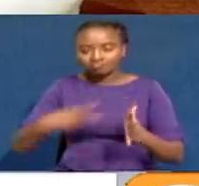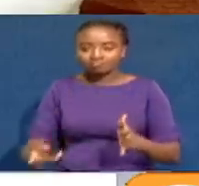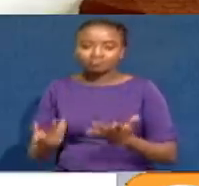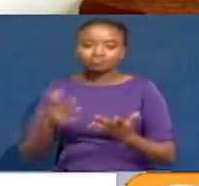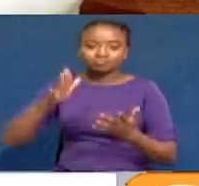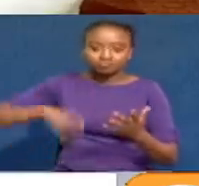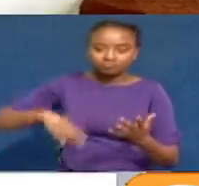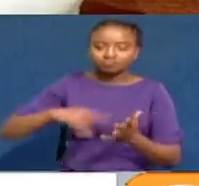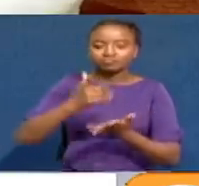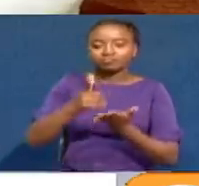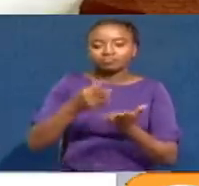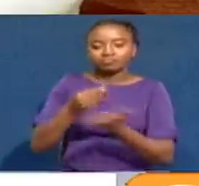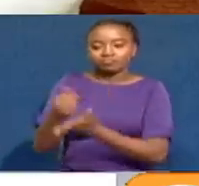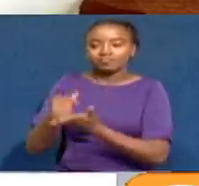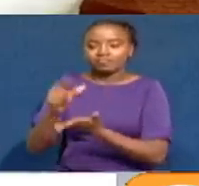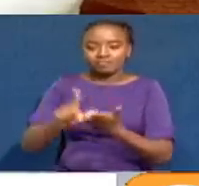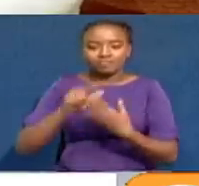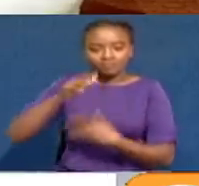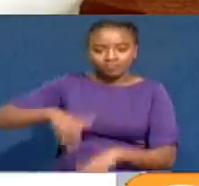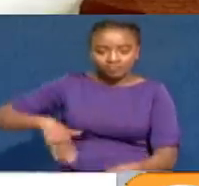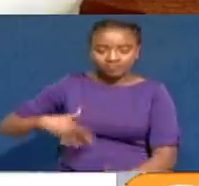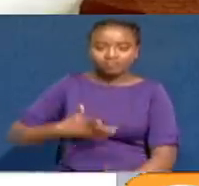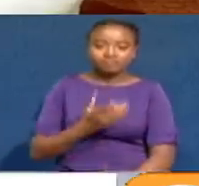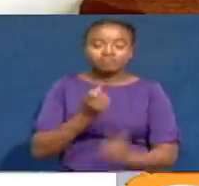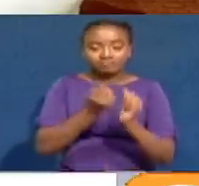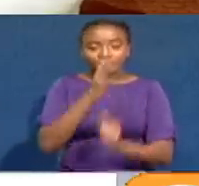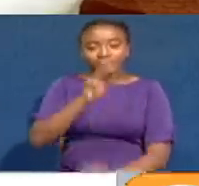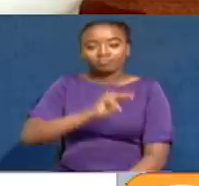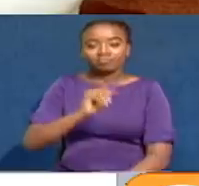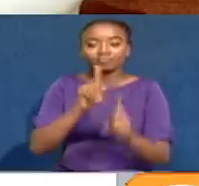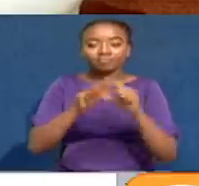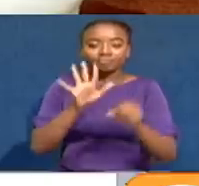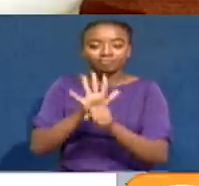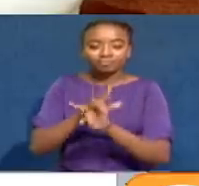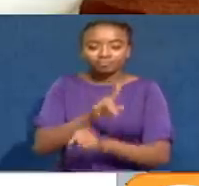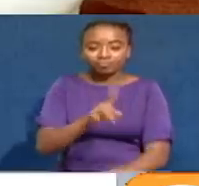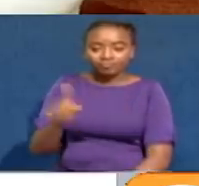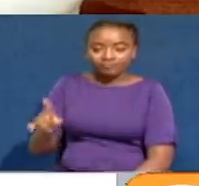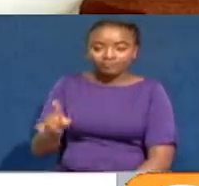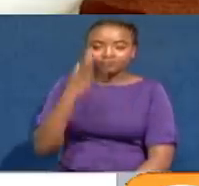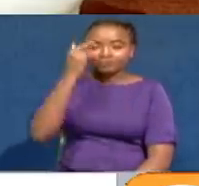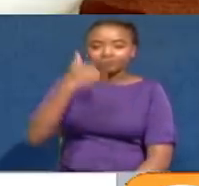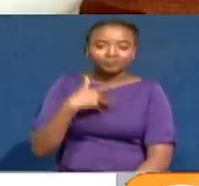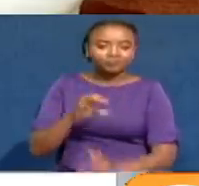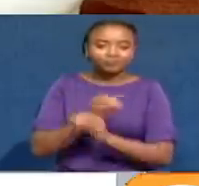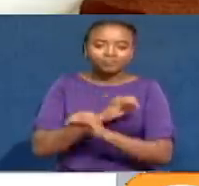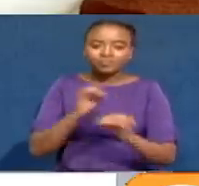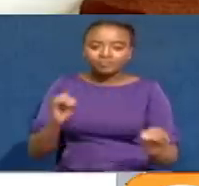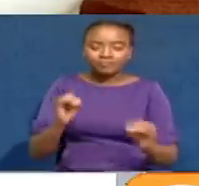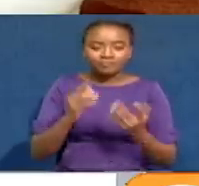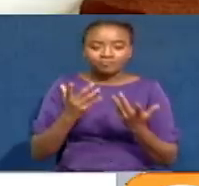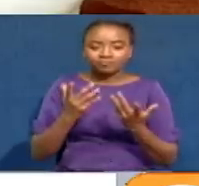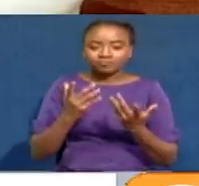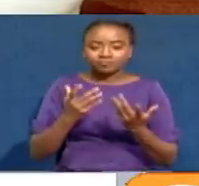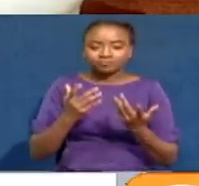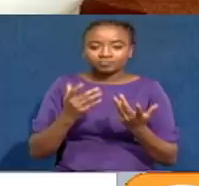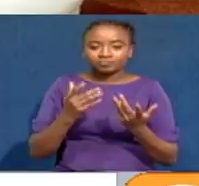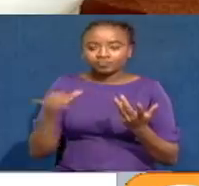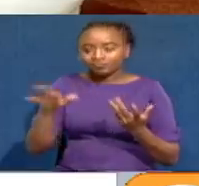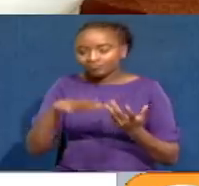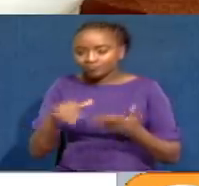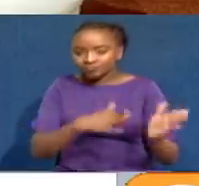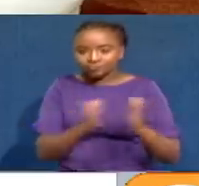borrowing, and especially that is based on fintech. Most of them, because there is no space in the mainstream financial sector, have